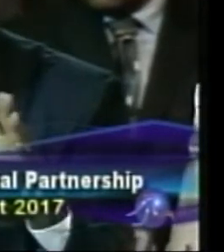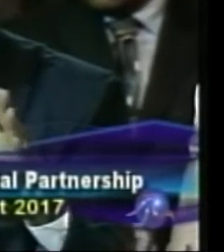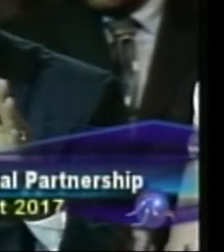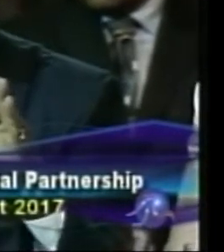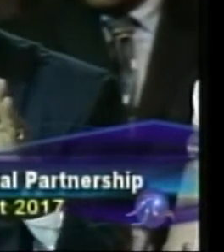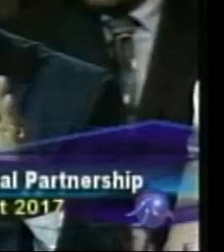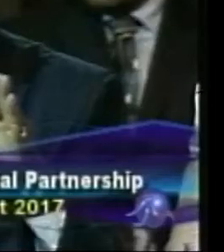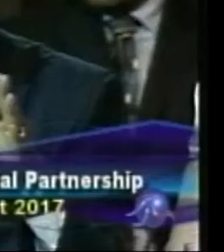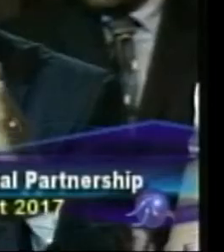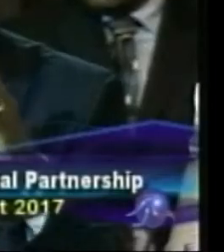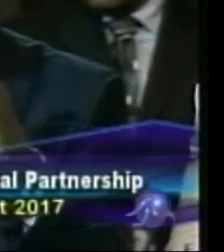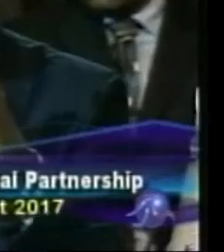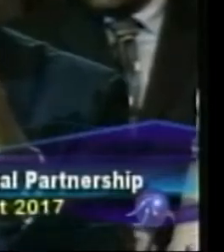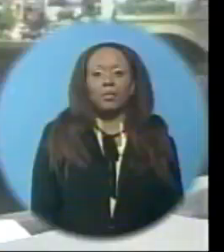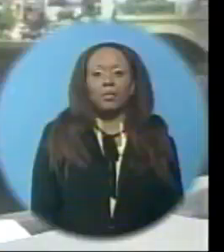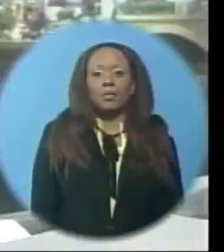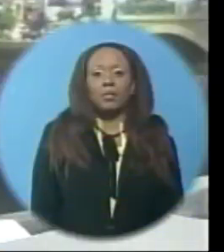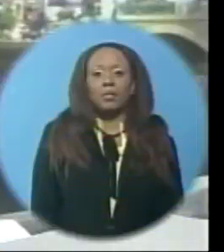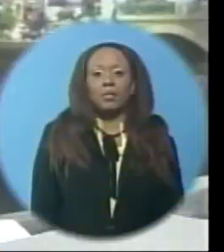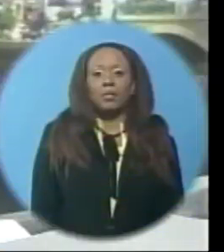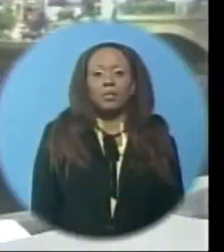not Barbados.